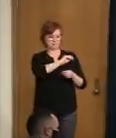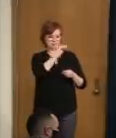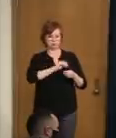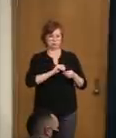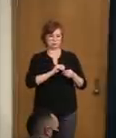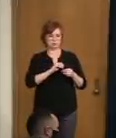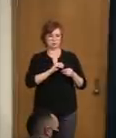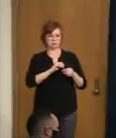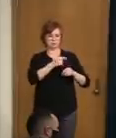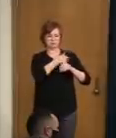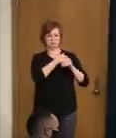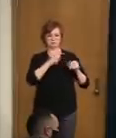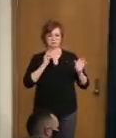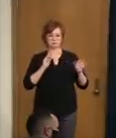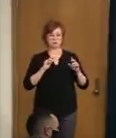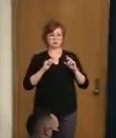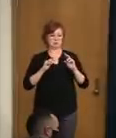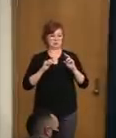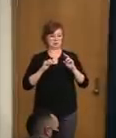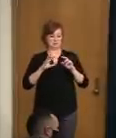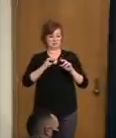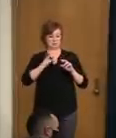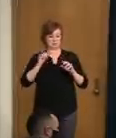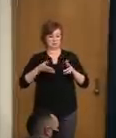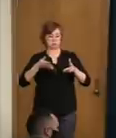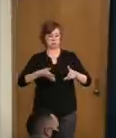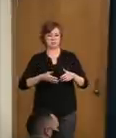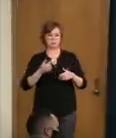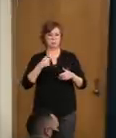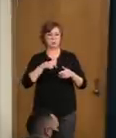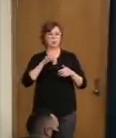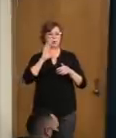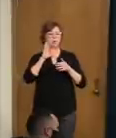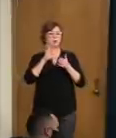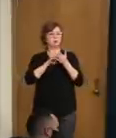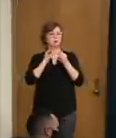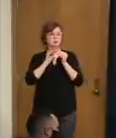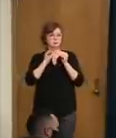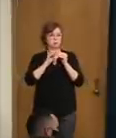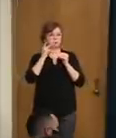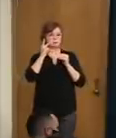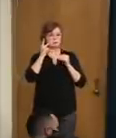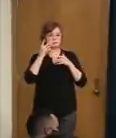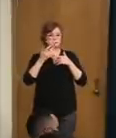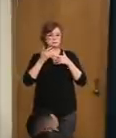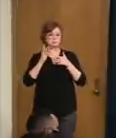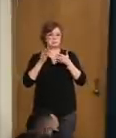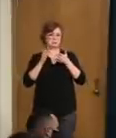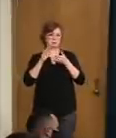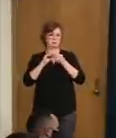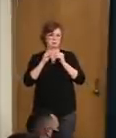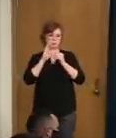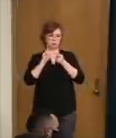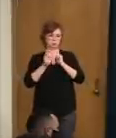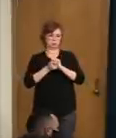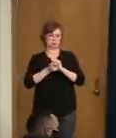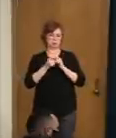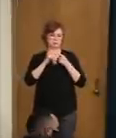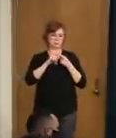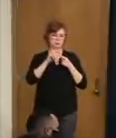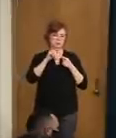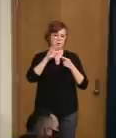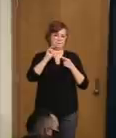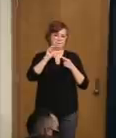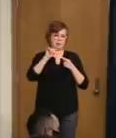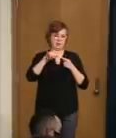from. So as we learn more in the weeks to come about what's coming in April and May and June, that number will change.